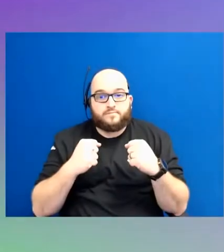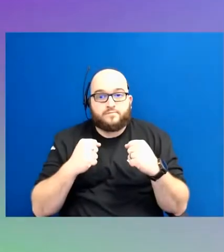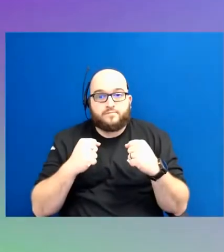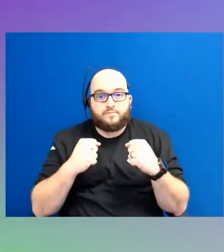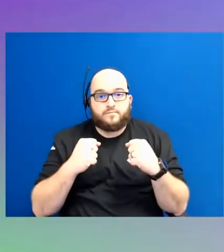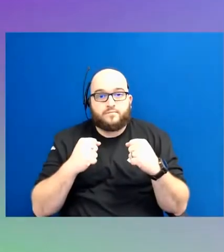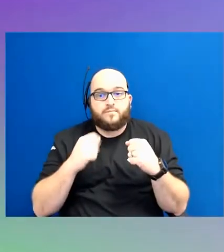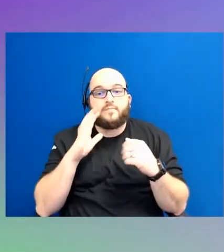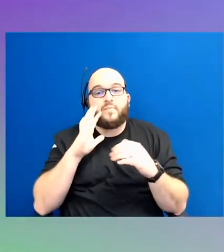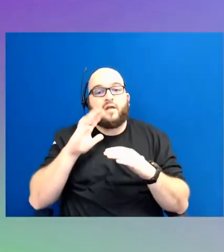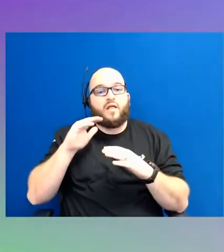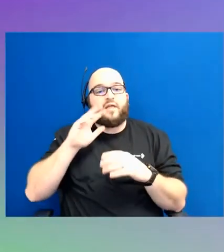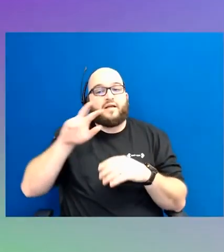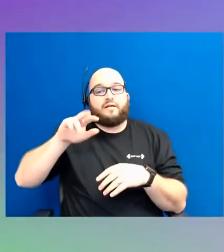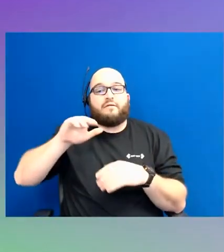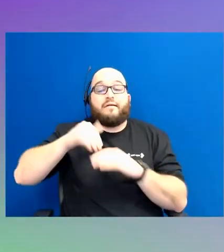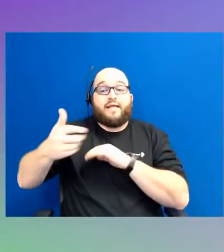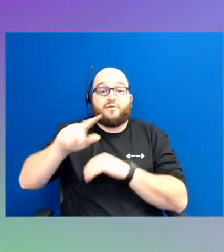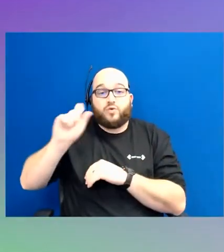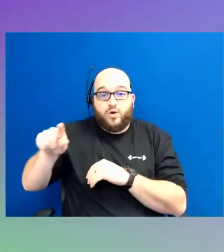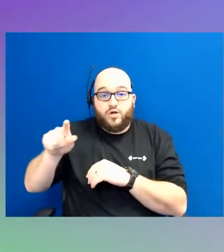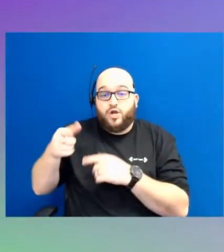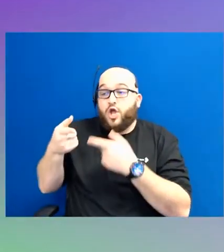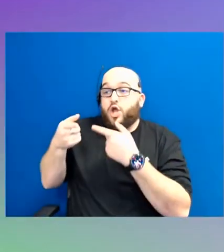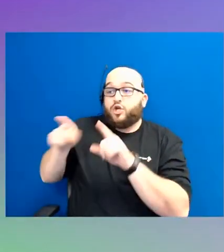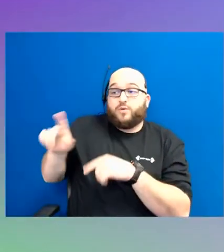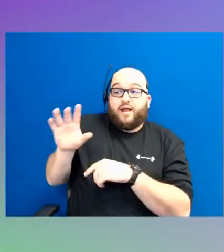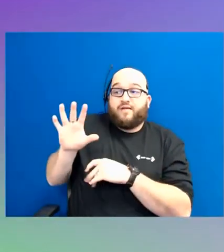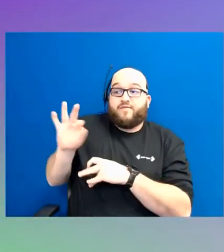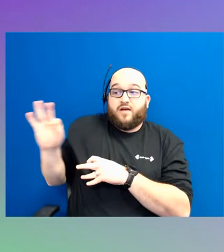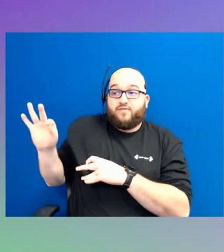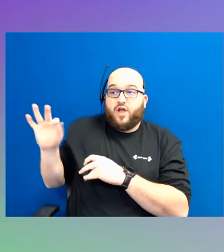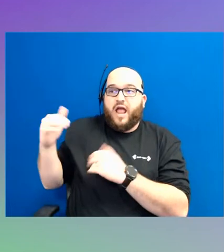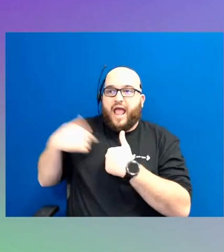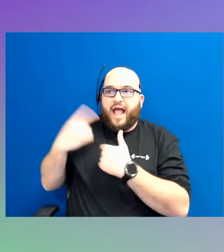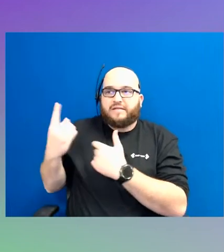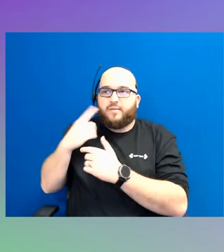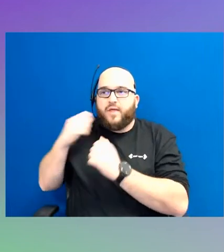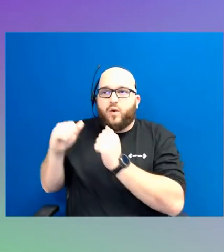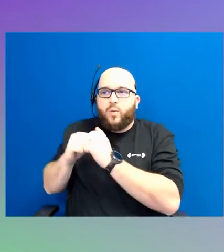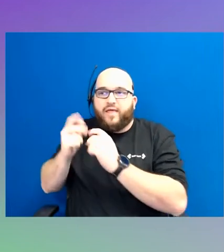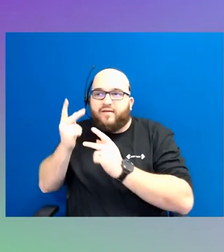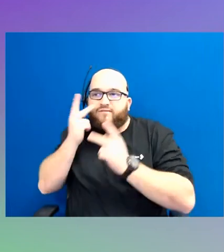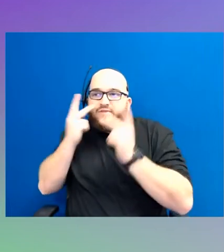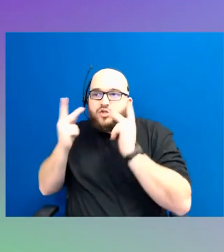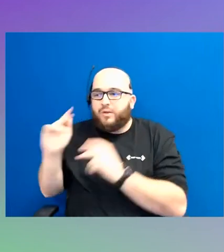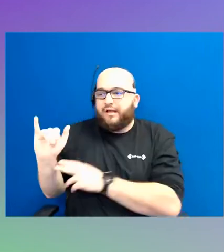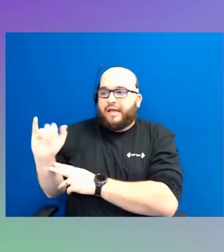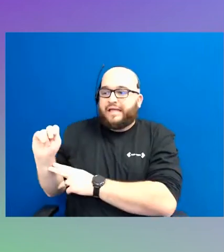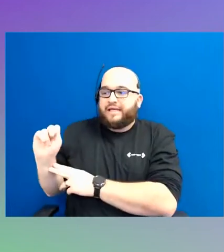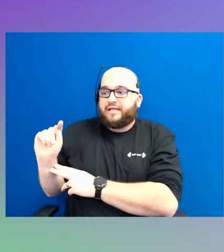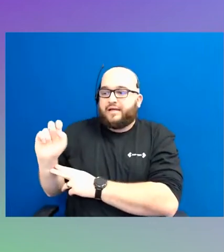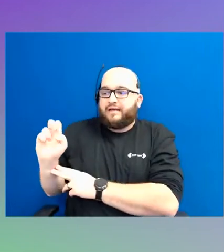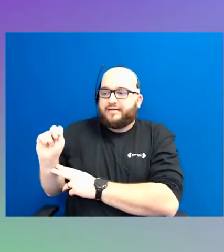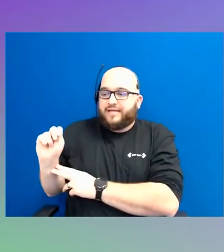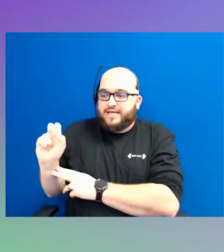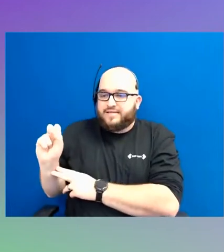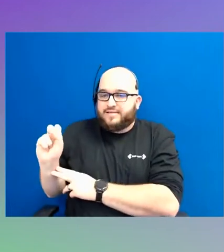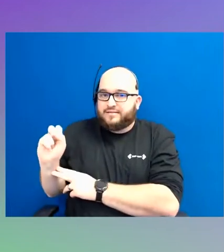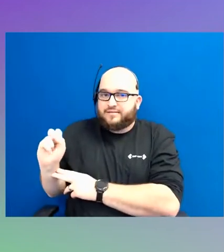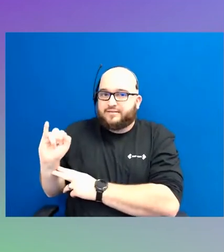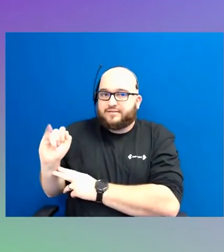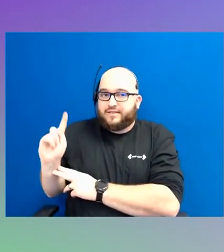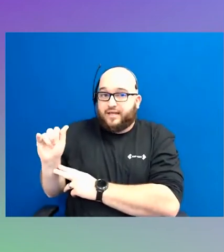The next one, in Firefly, there was a setting referencing visual intensity. Are you familiar with that? And what kind